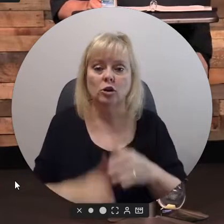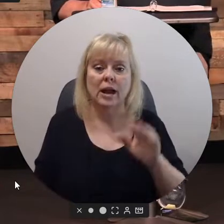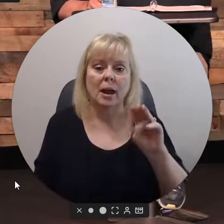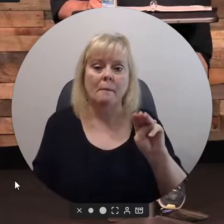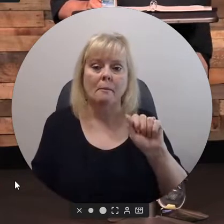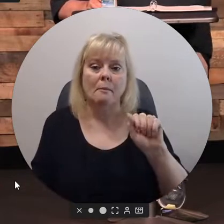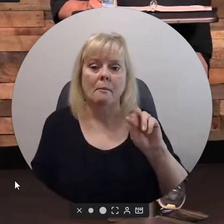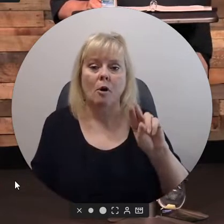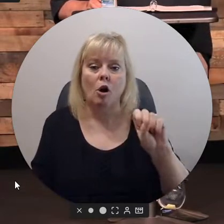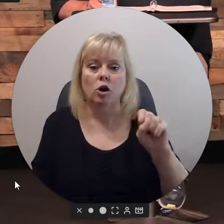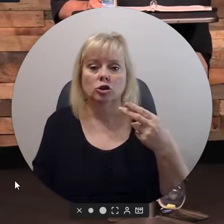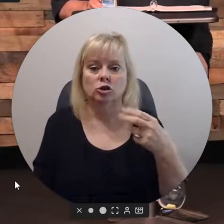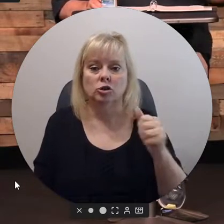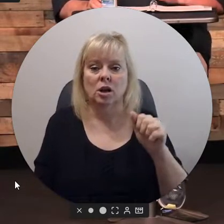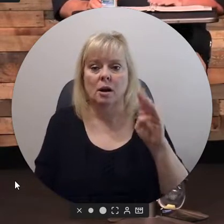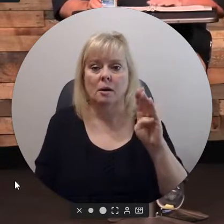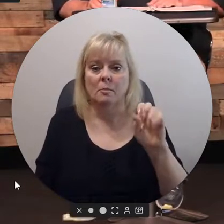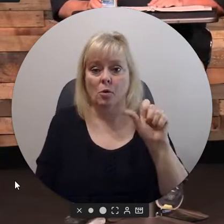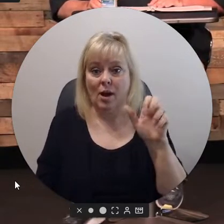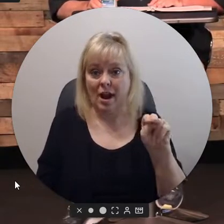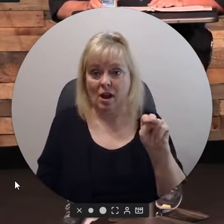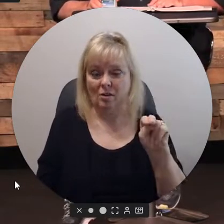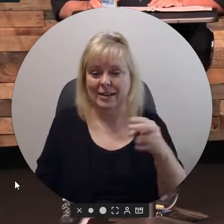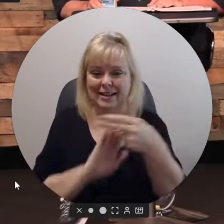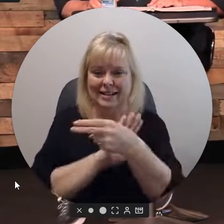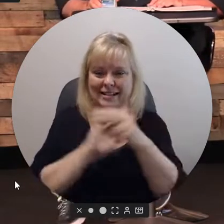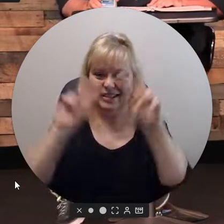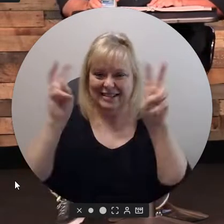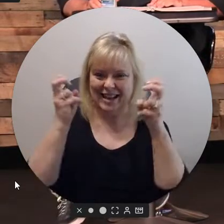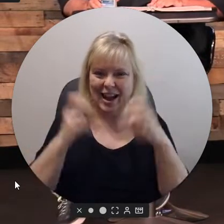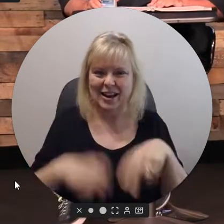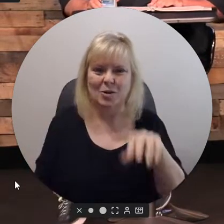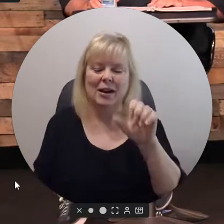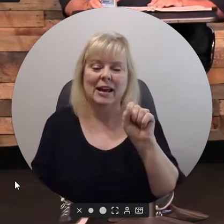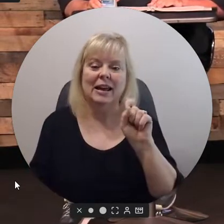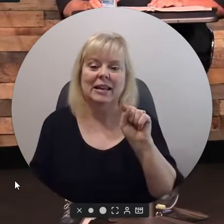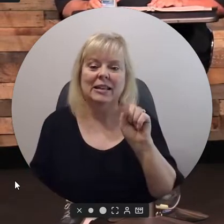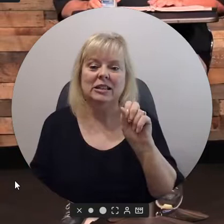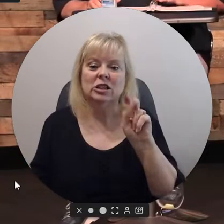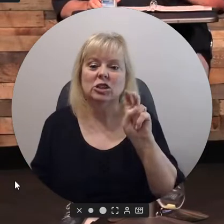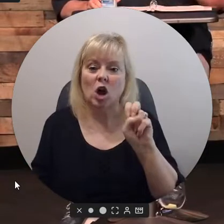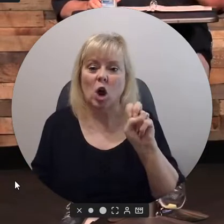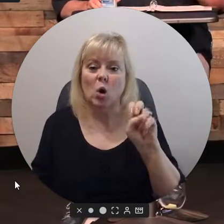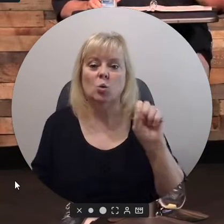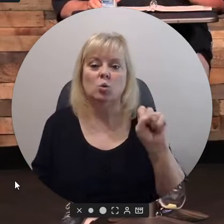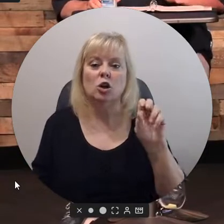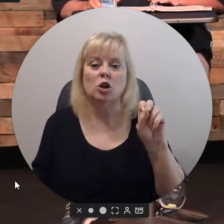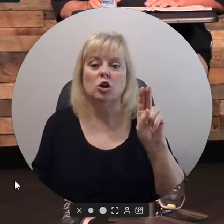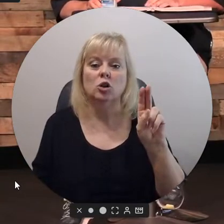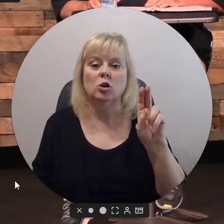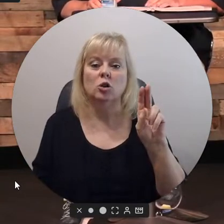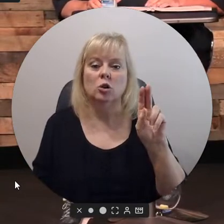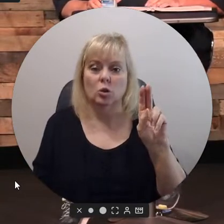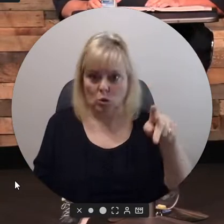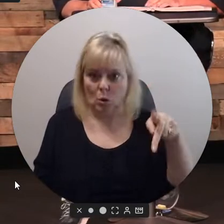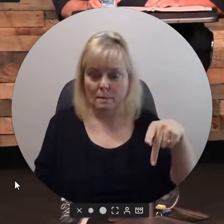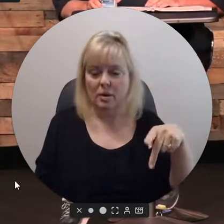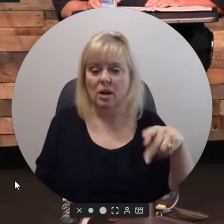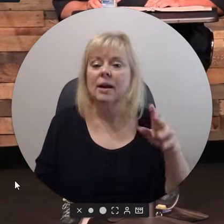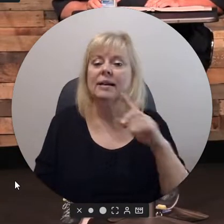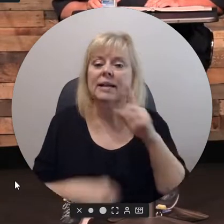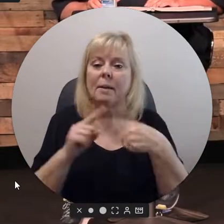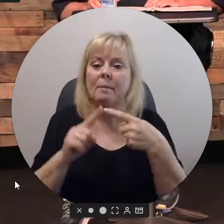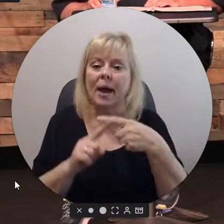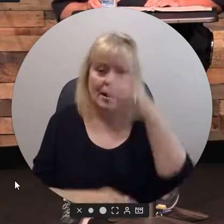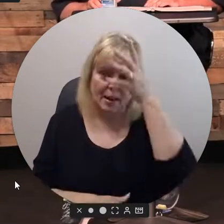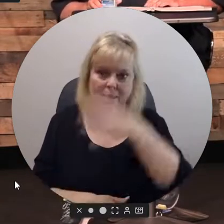Soup? Yes. Okay. Tells a folk parable about a poor man who, while traveling,